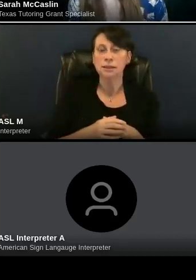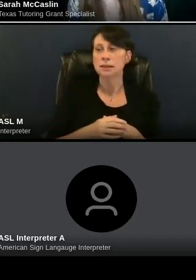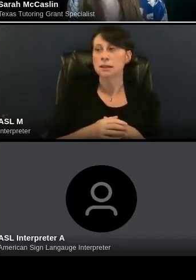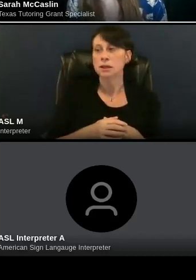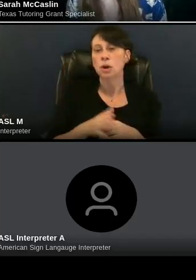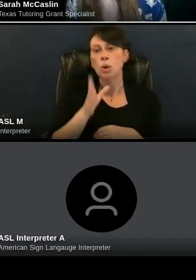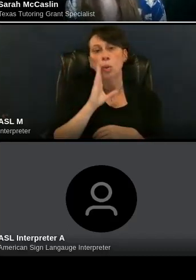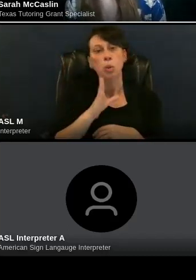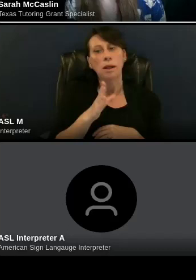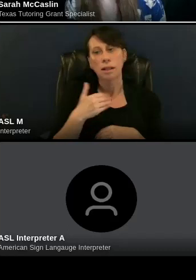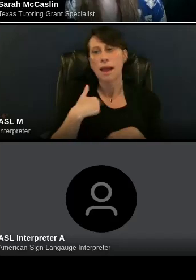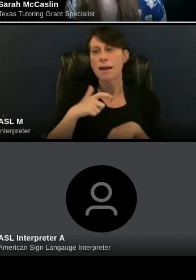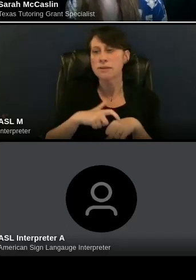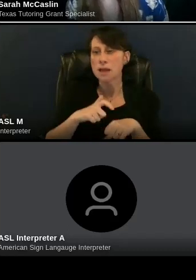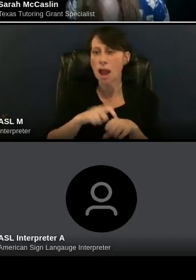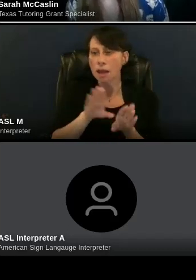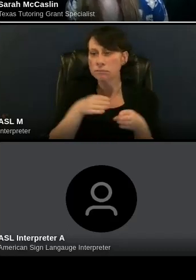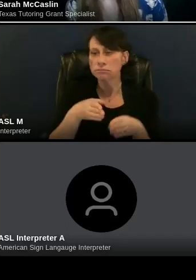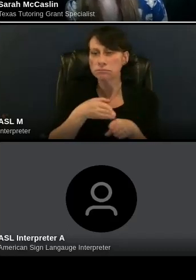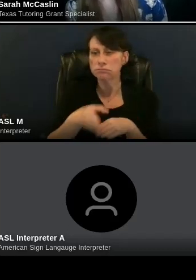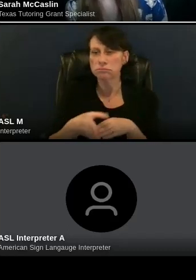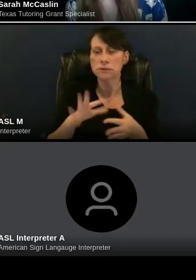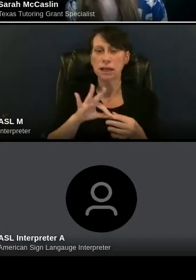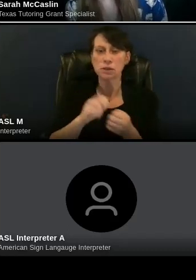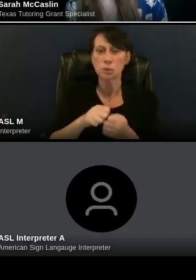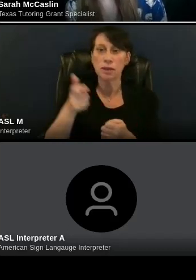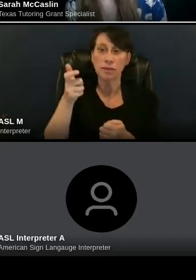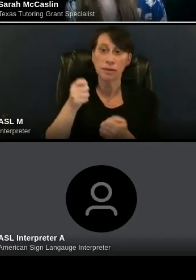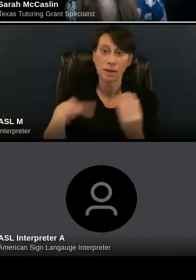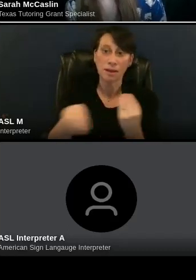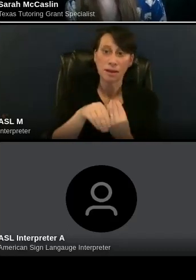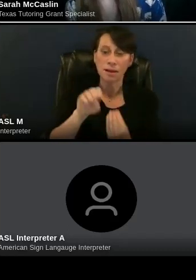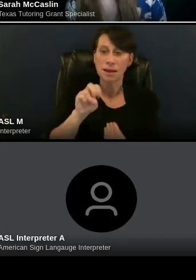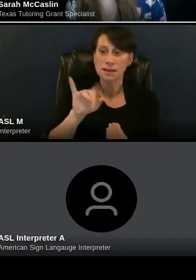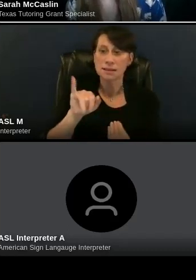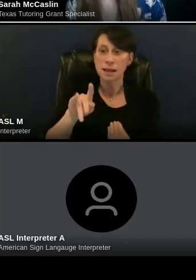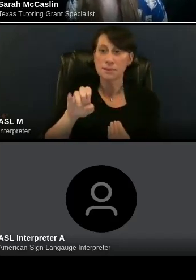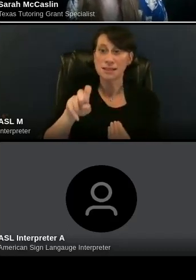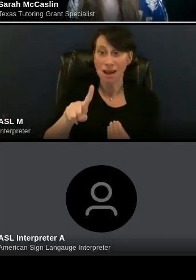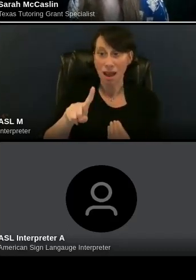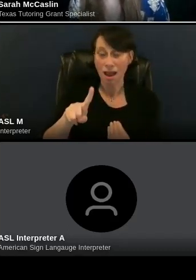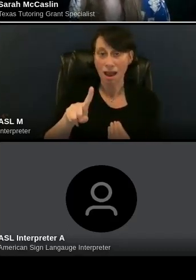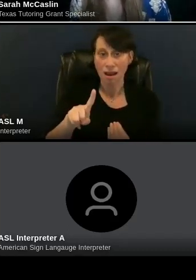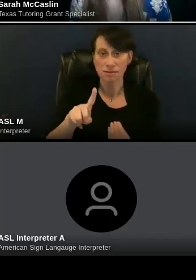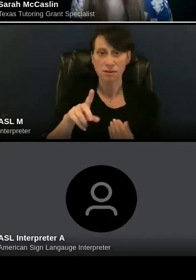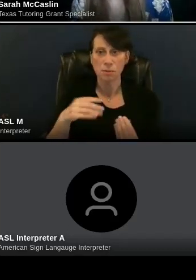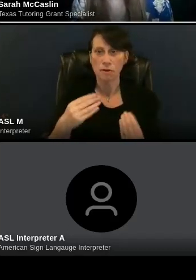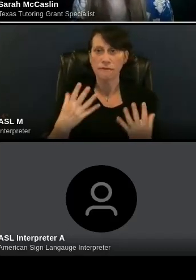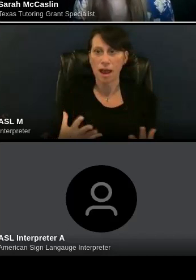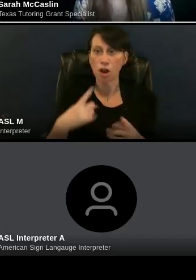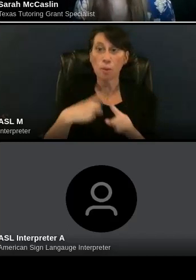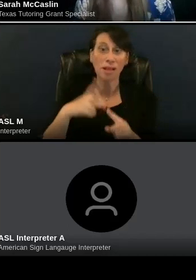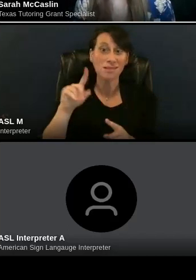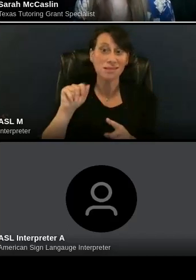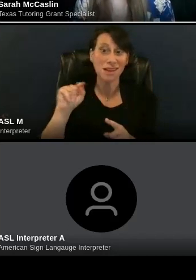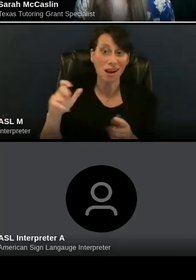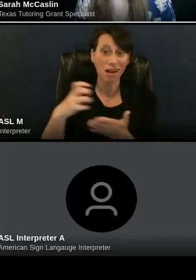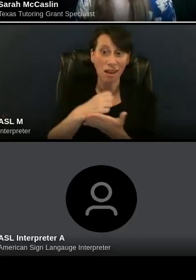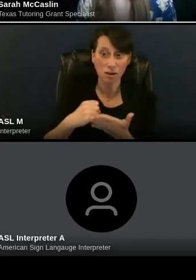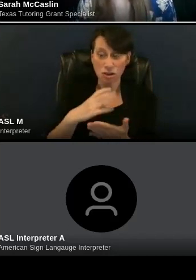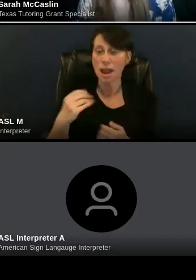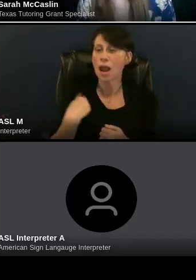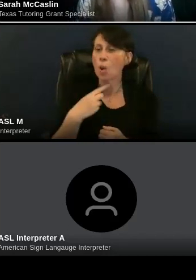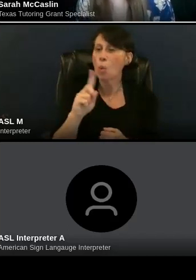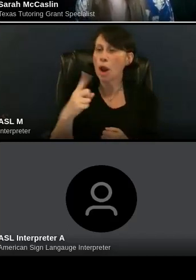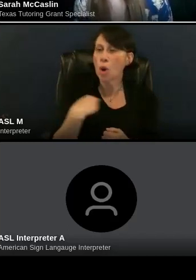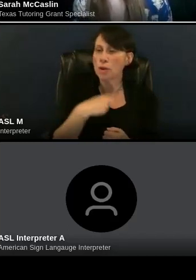an amount of time honing in on the subsidized provider element of this Decision 6 grant, as well as data collection and where we see that